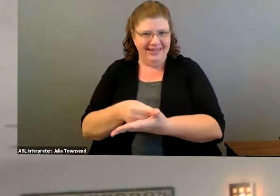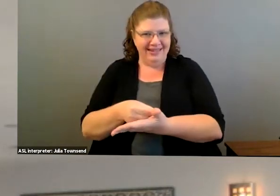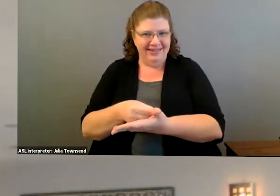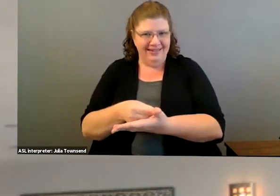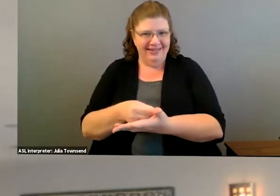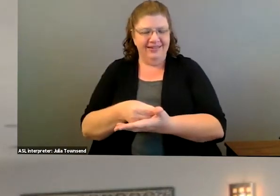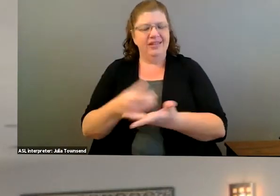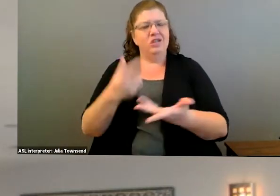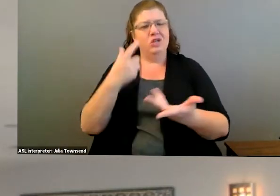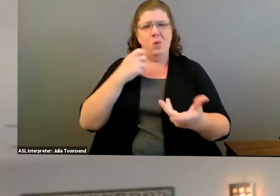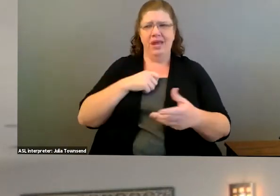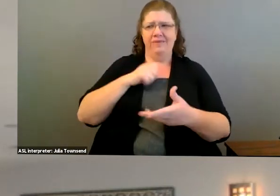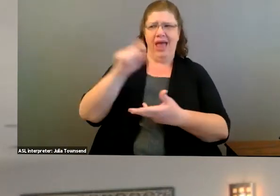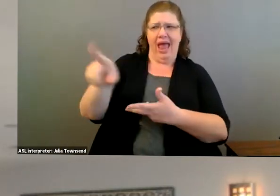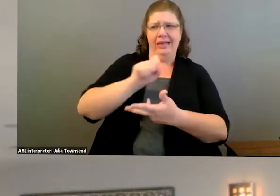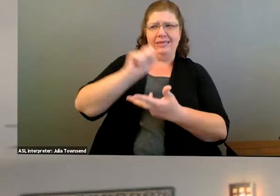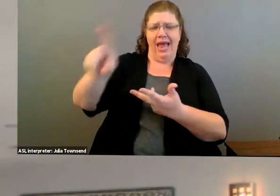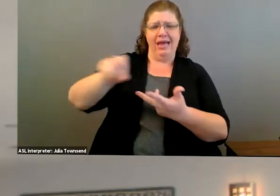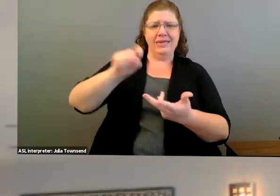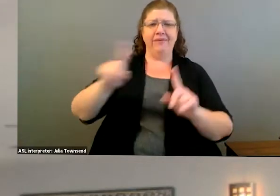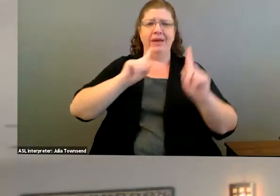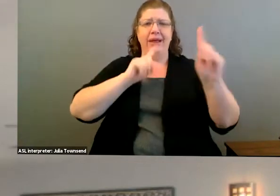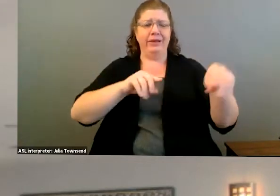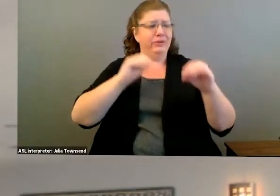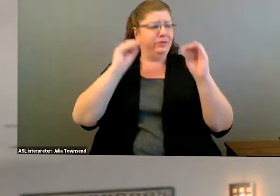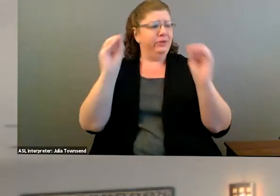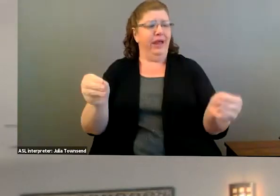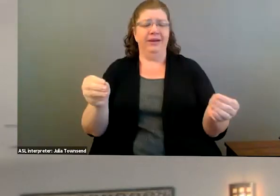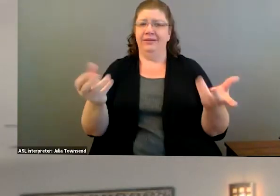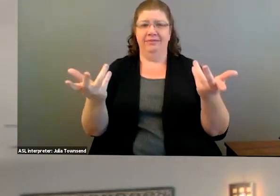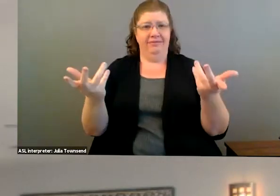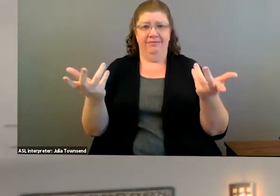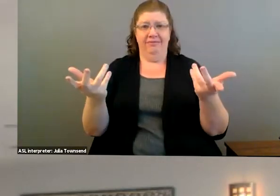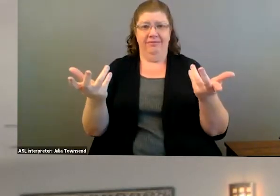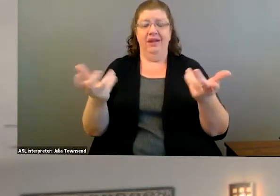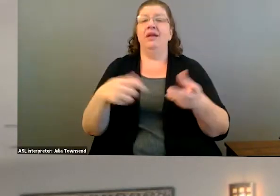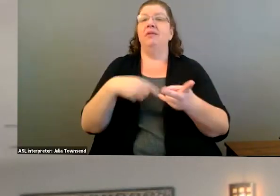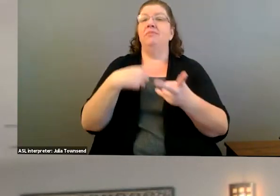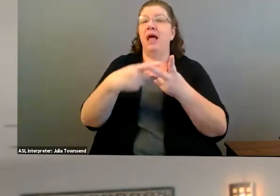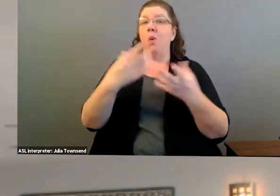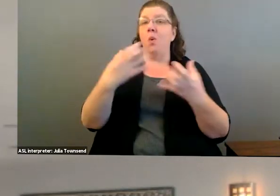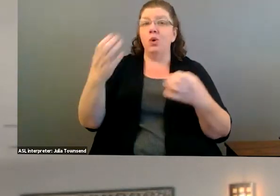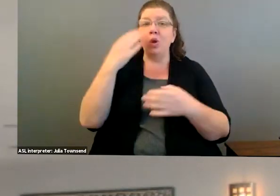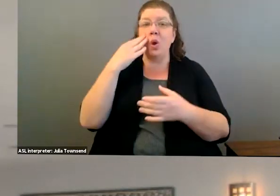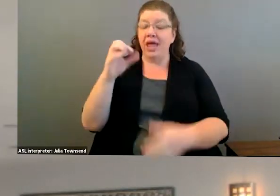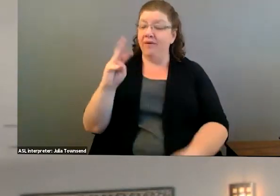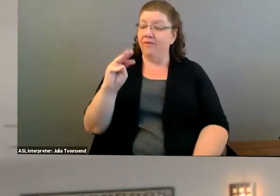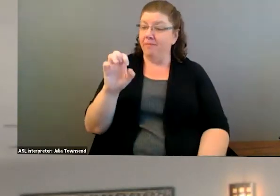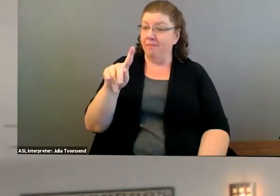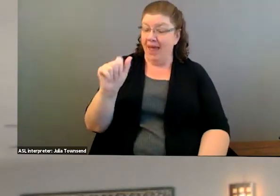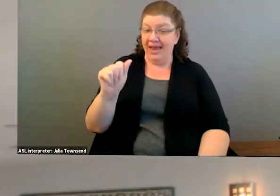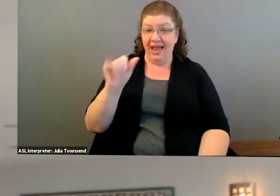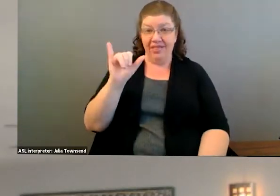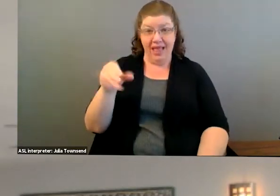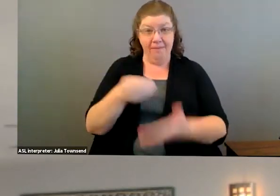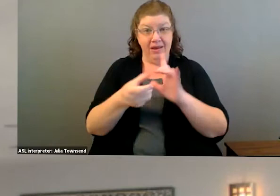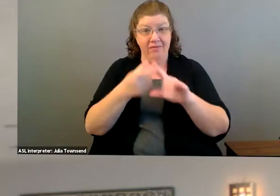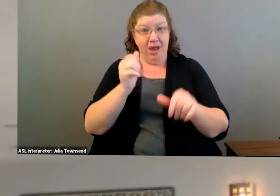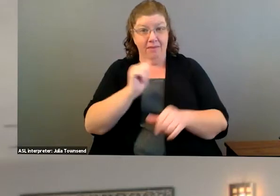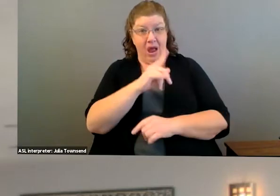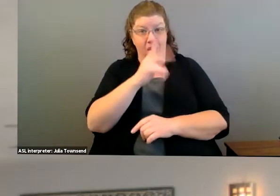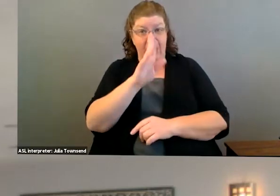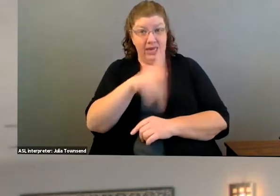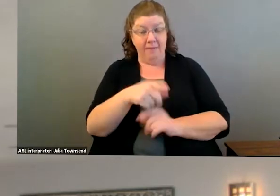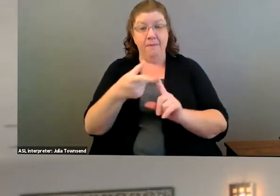asked about this, we haven't gotten answers. And we also wanted to know whether Meta is coming out of LCAP, because some of the Meta